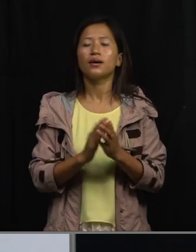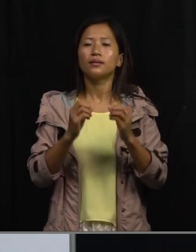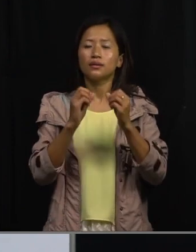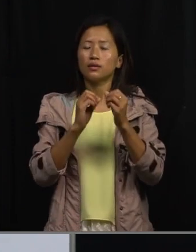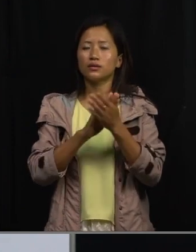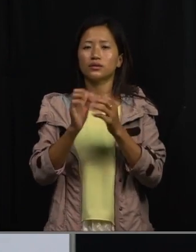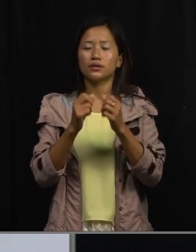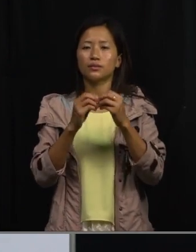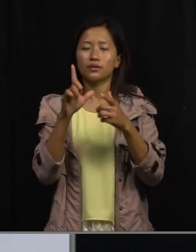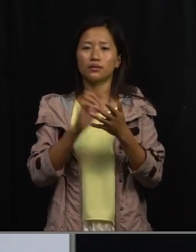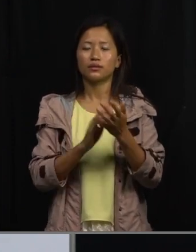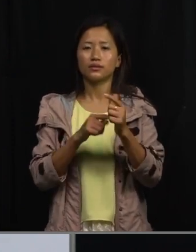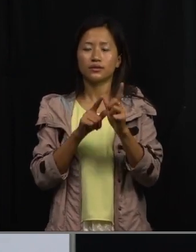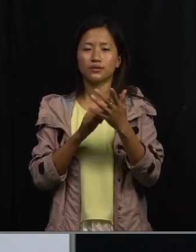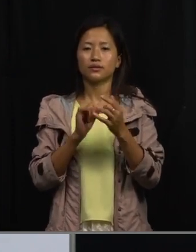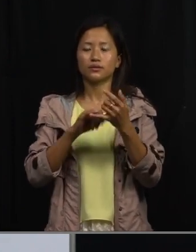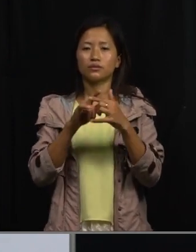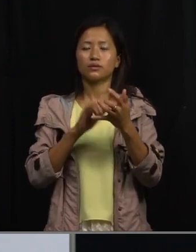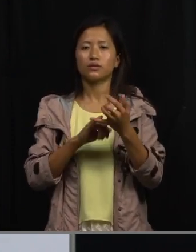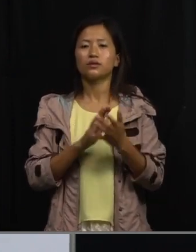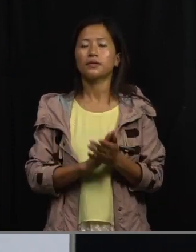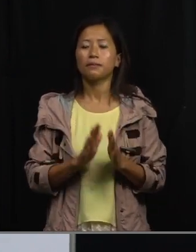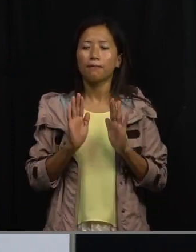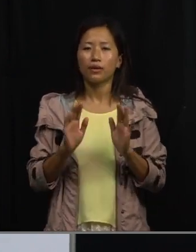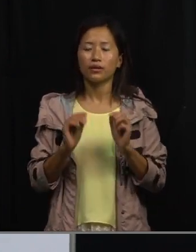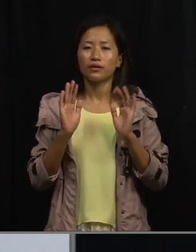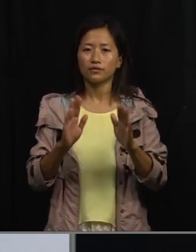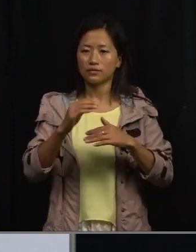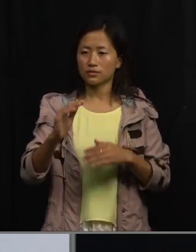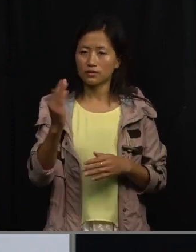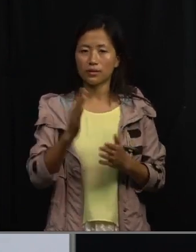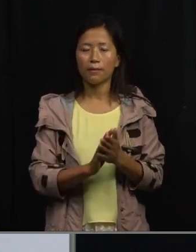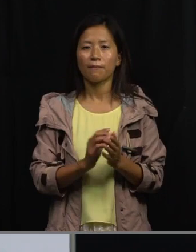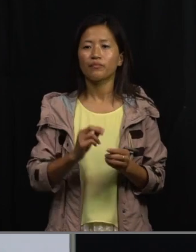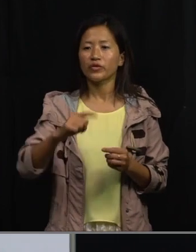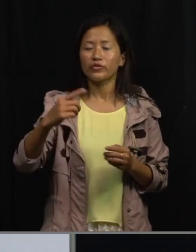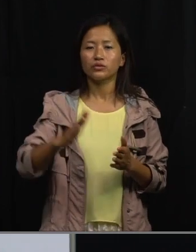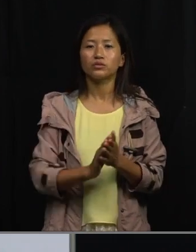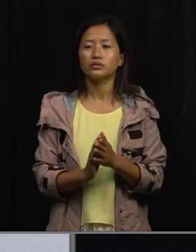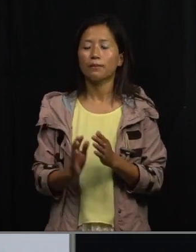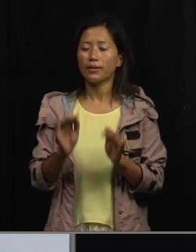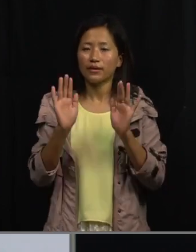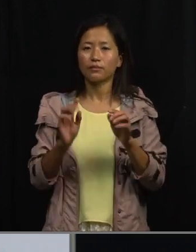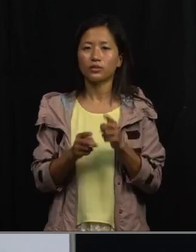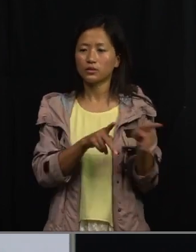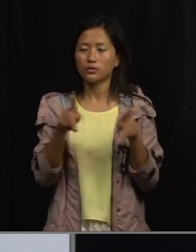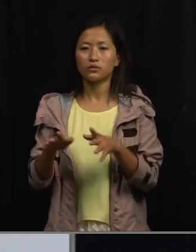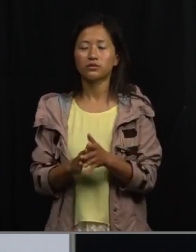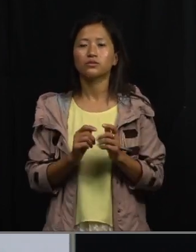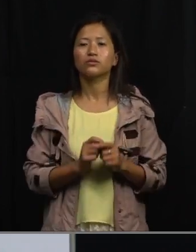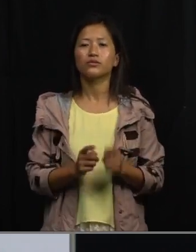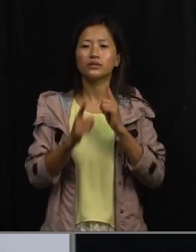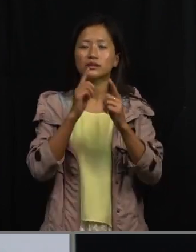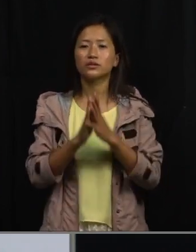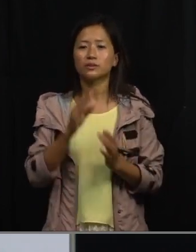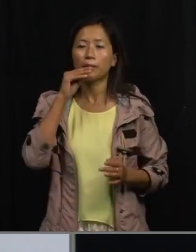Homo habilis, it might have some features which make it possible for them to speak. And